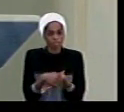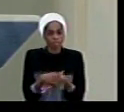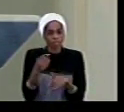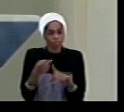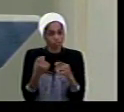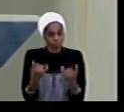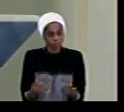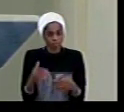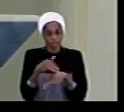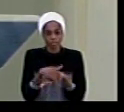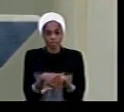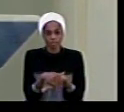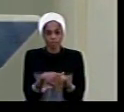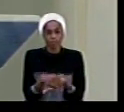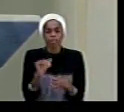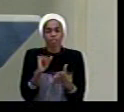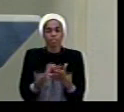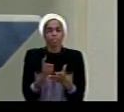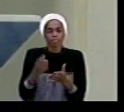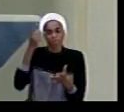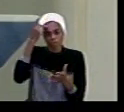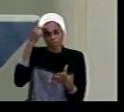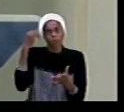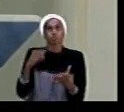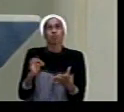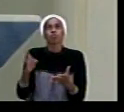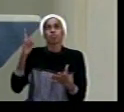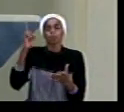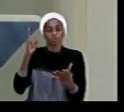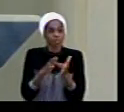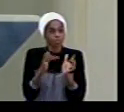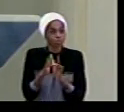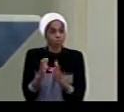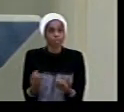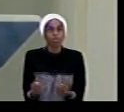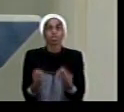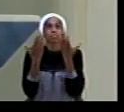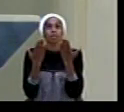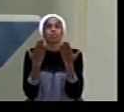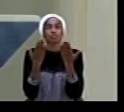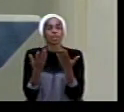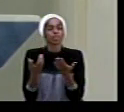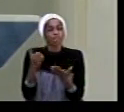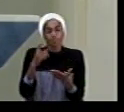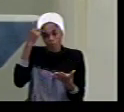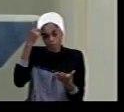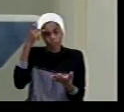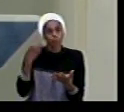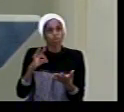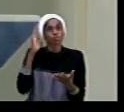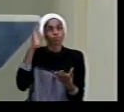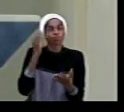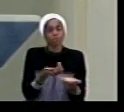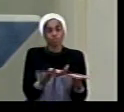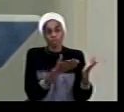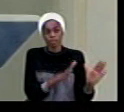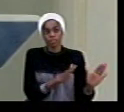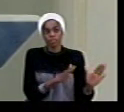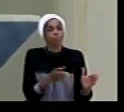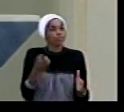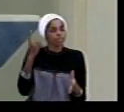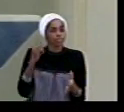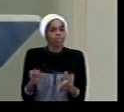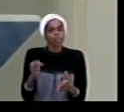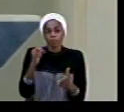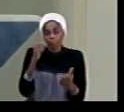from tonight, the purpose of your sacrifice, the purpose of your death, the purpose of your